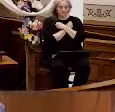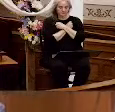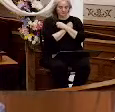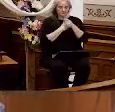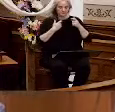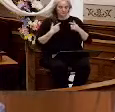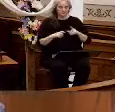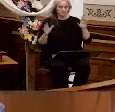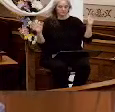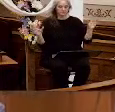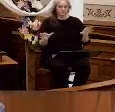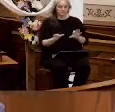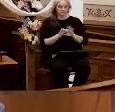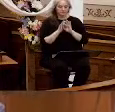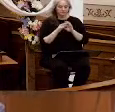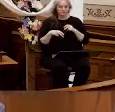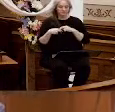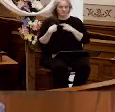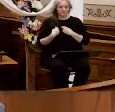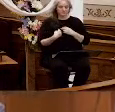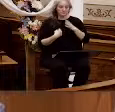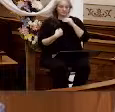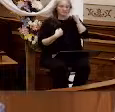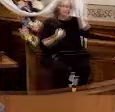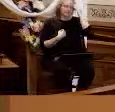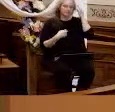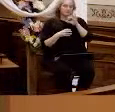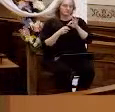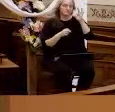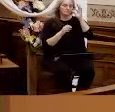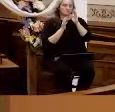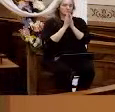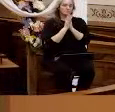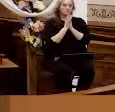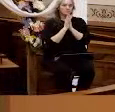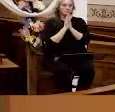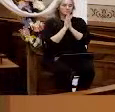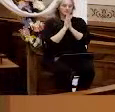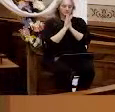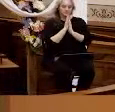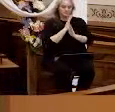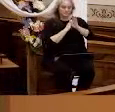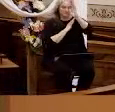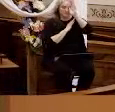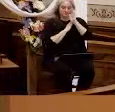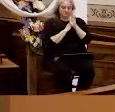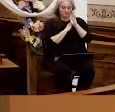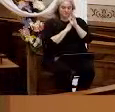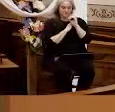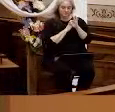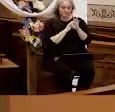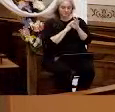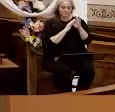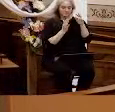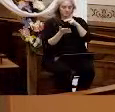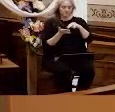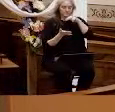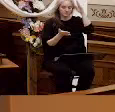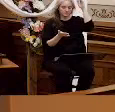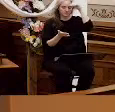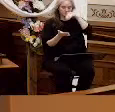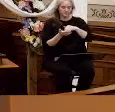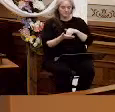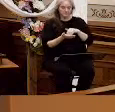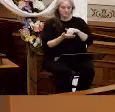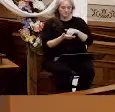Let us join our hearts and minds in the spirit of prayer. God of the resurrection, help us use these gifts